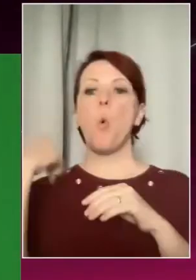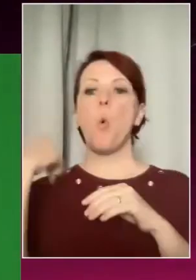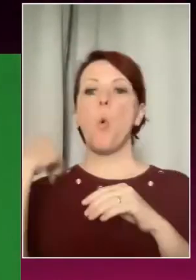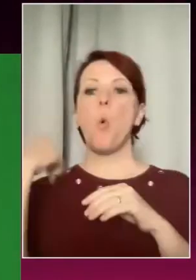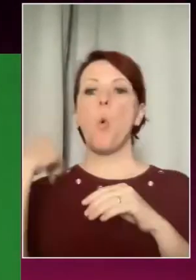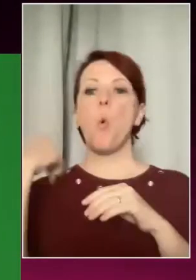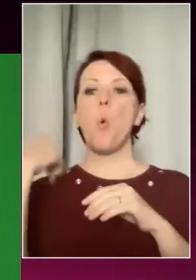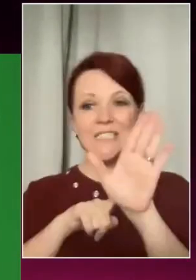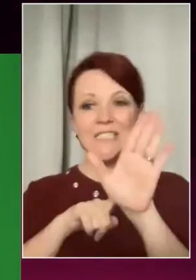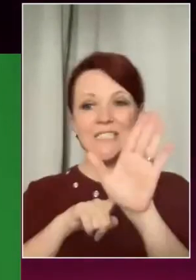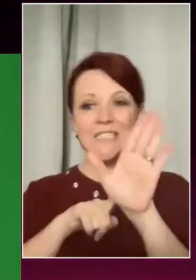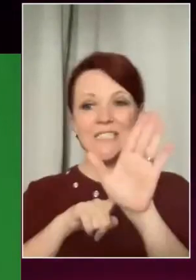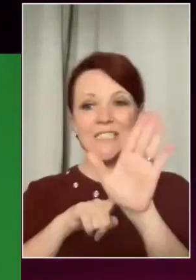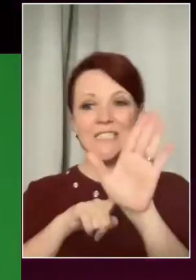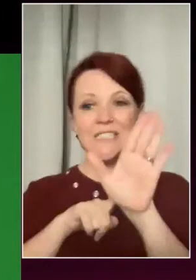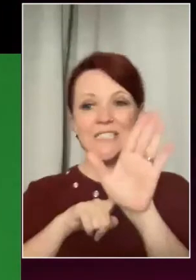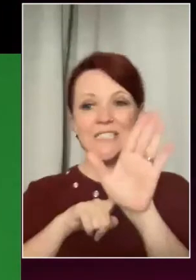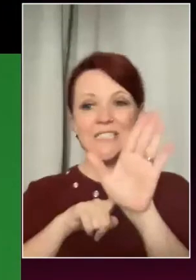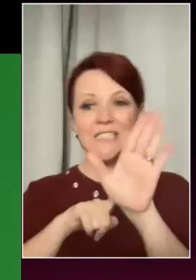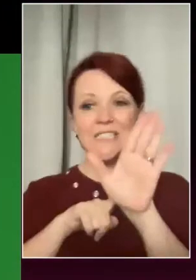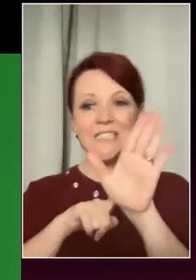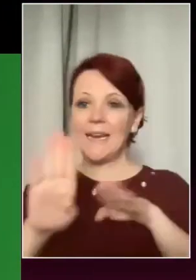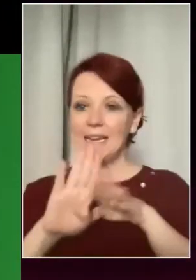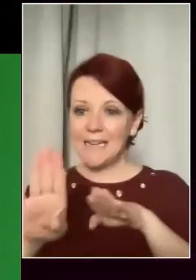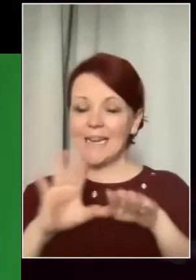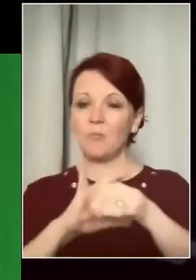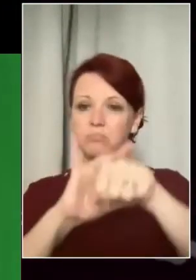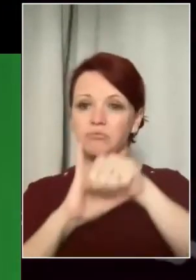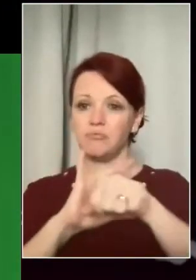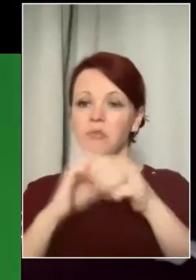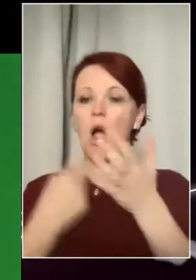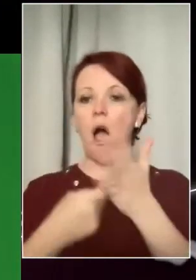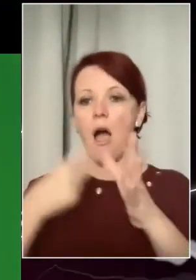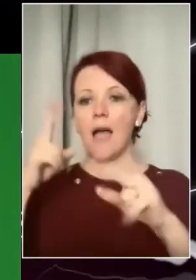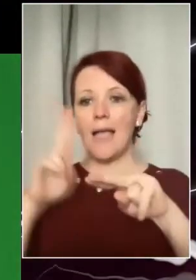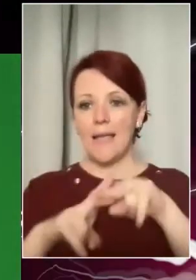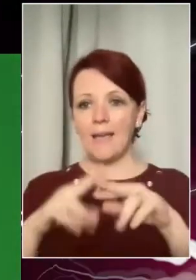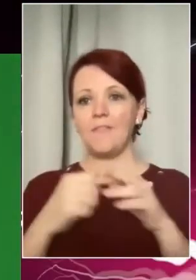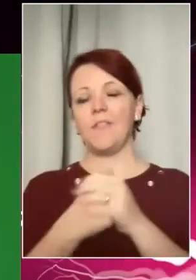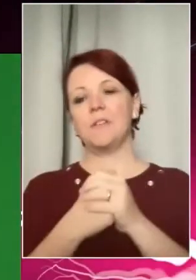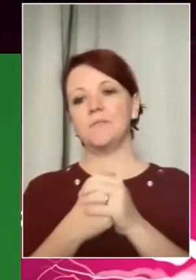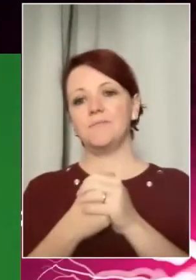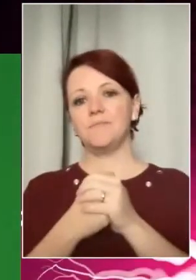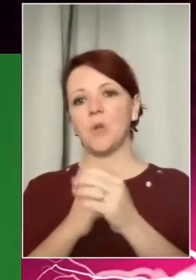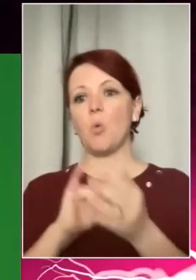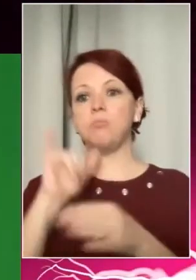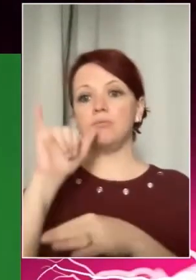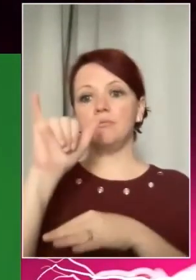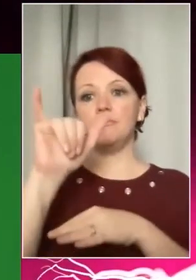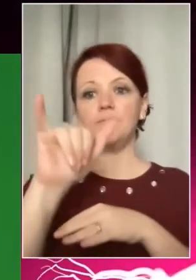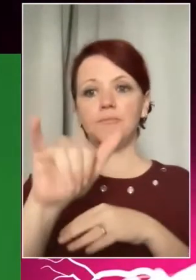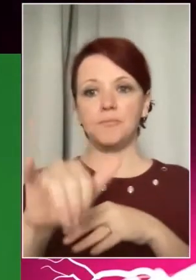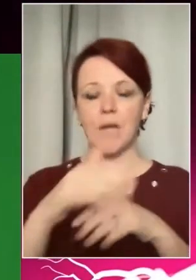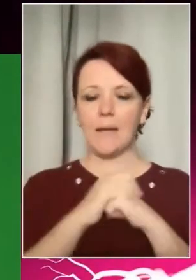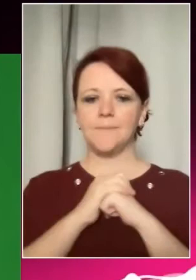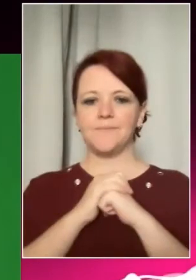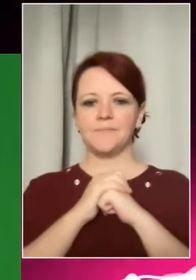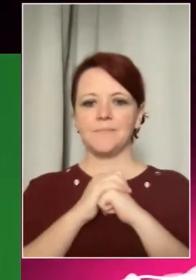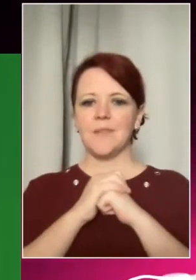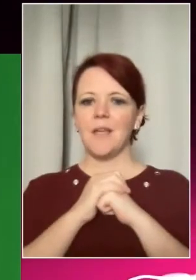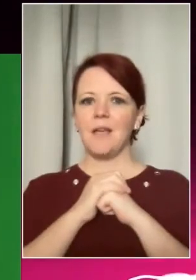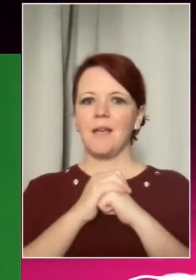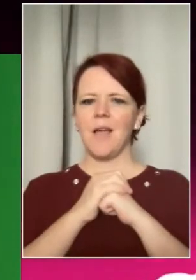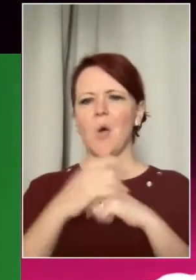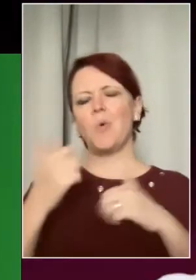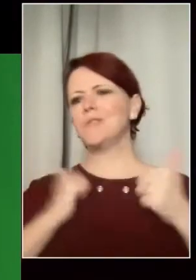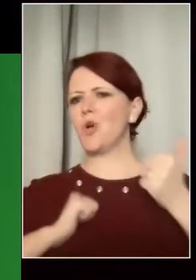aviation engineering. During this time, we're proud to have trained over 20,000 apprentices